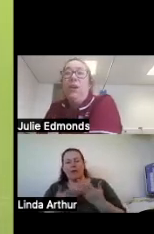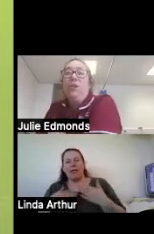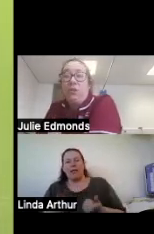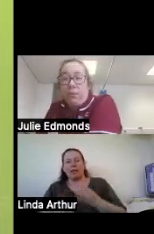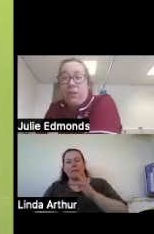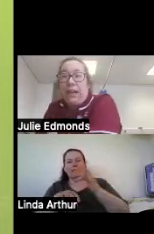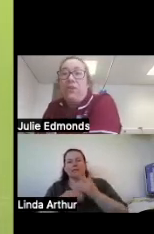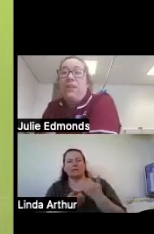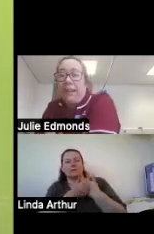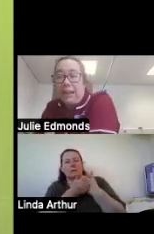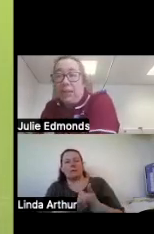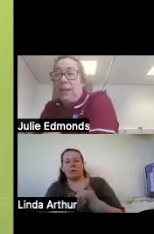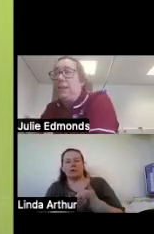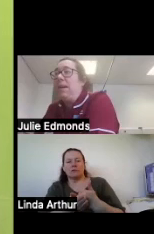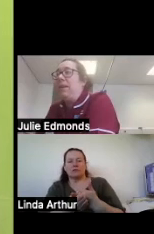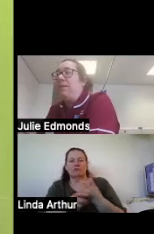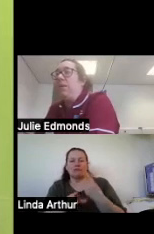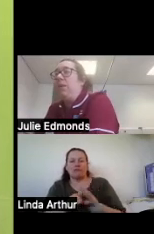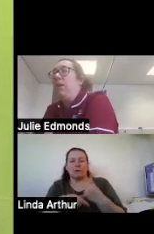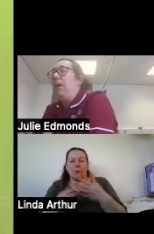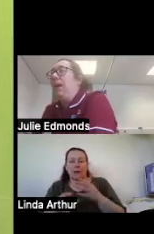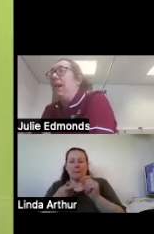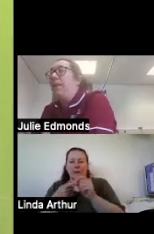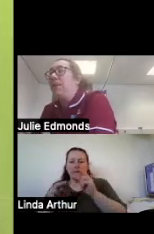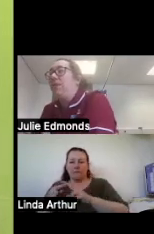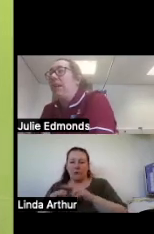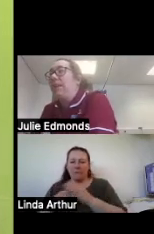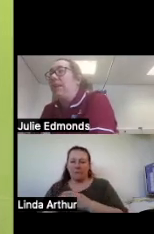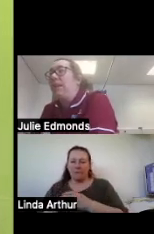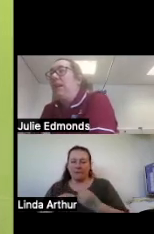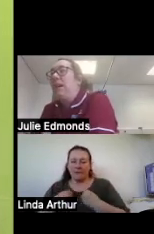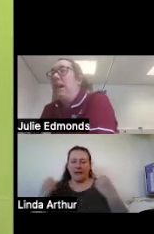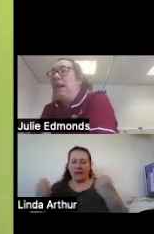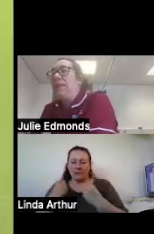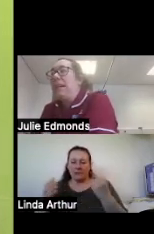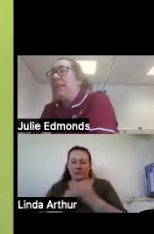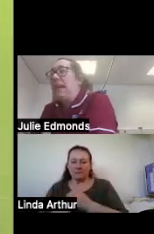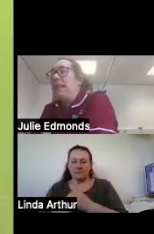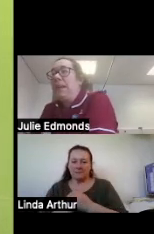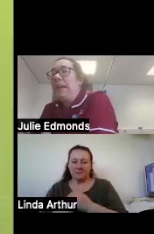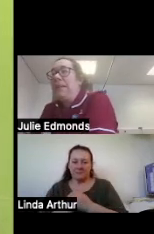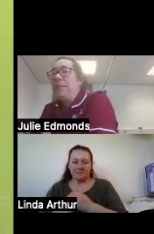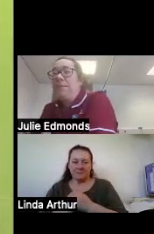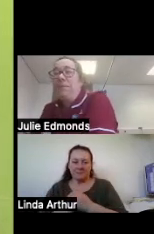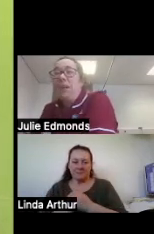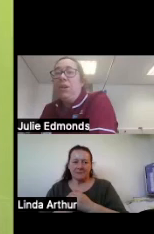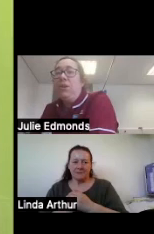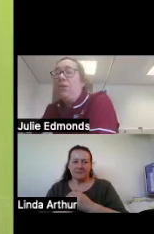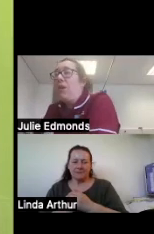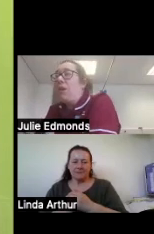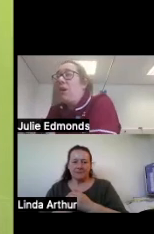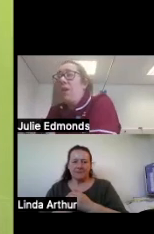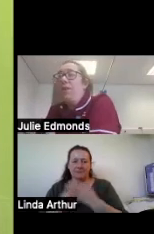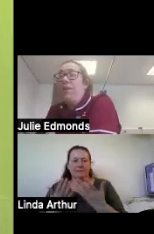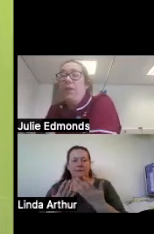there, to support you get your technique right in the pelvic floor exercises. Next slide, please. So